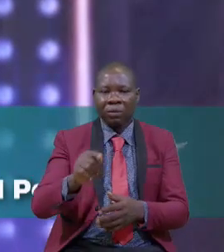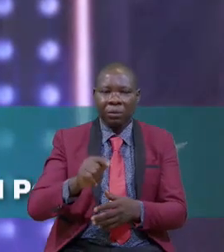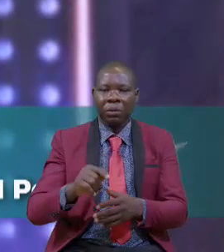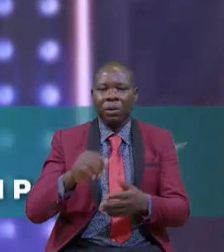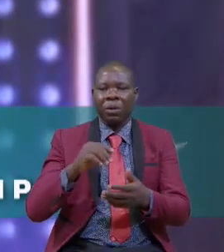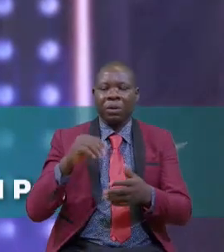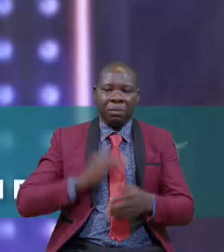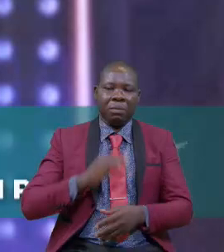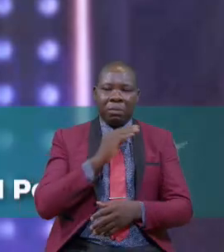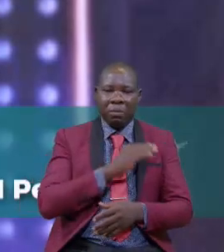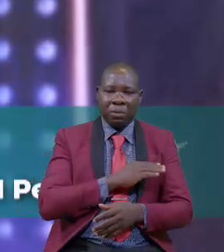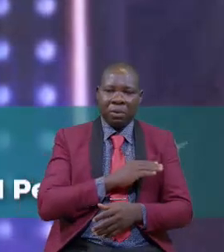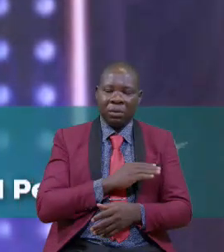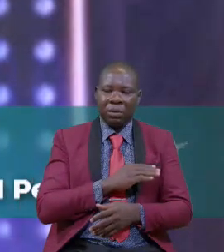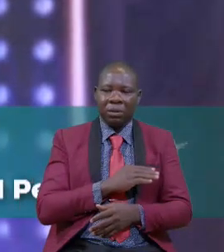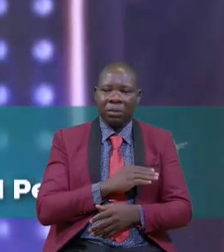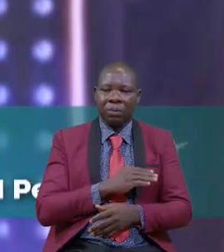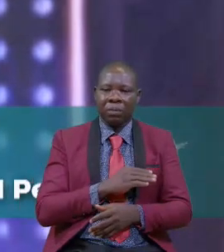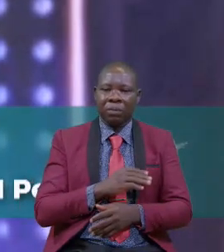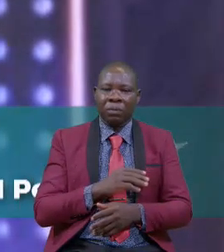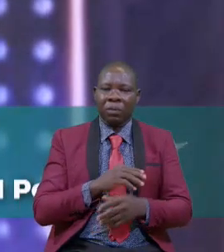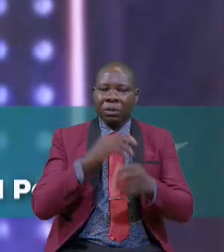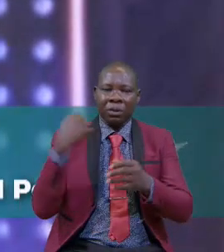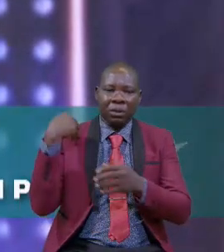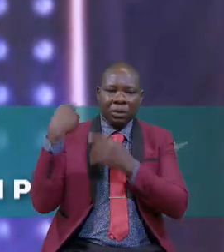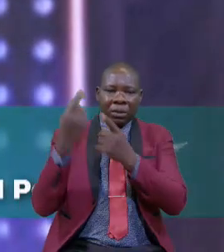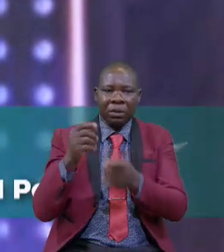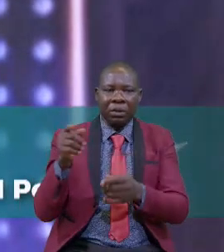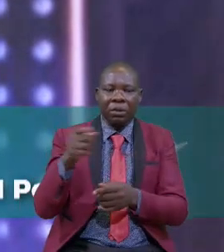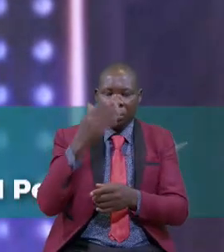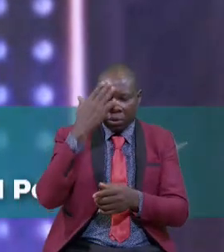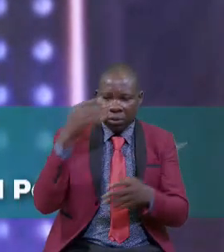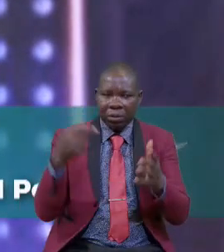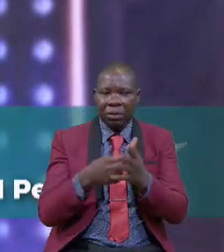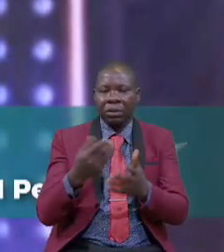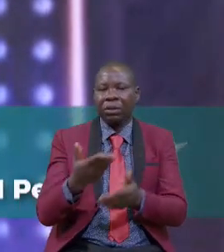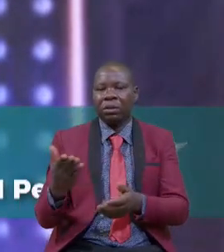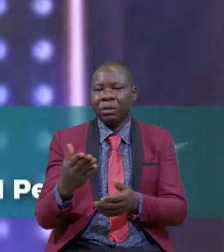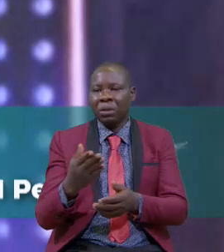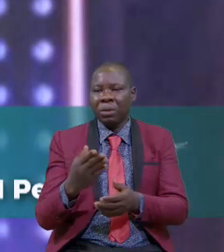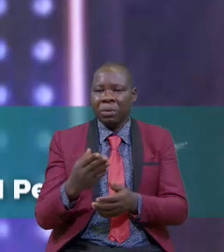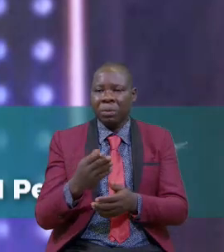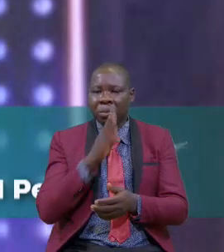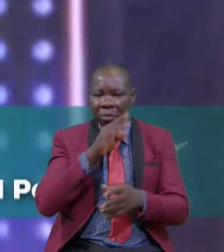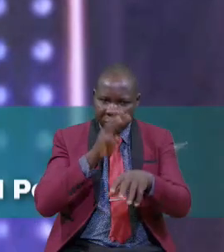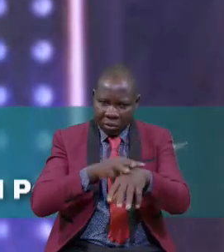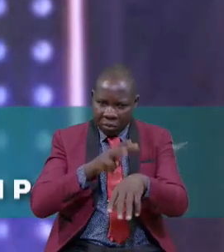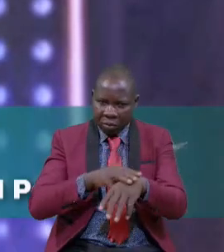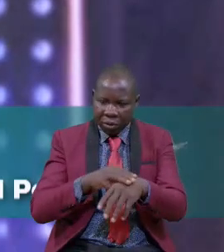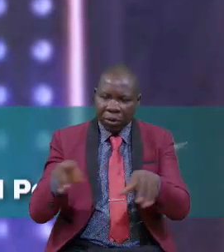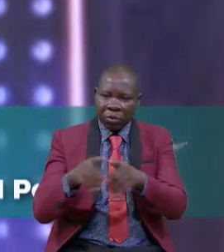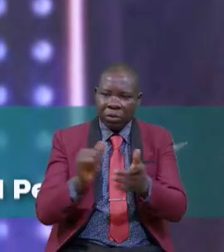before, beware lest ye also be led away with